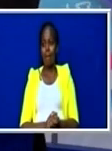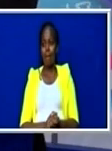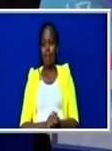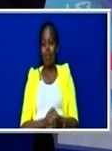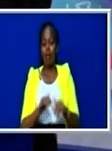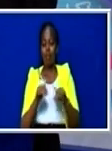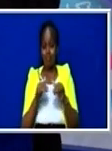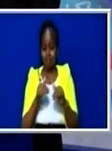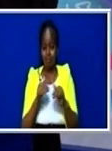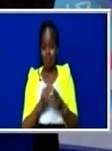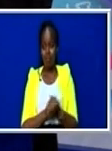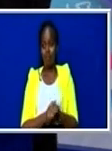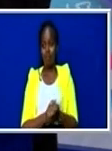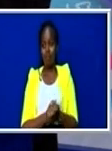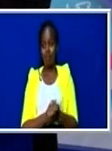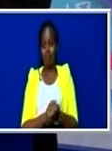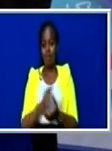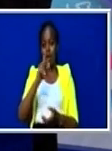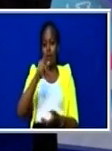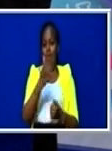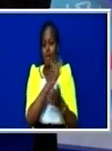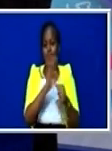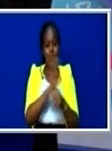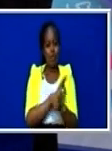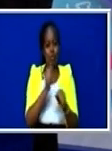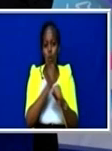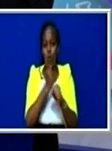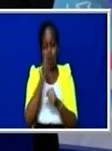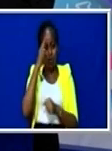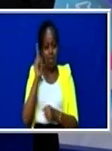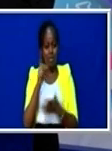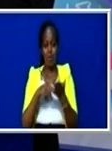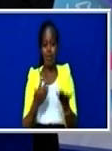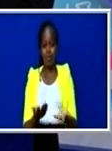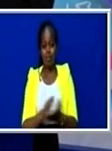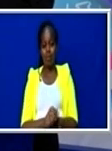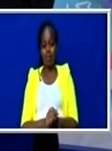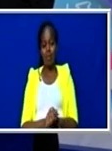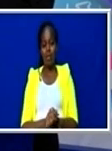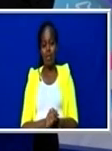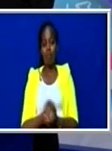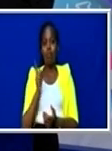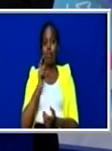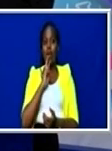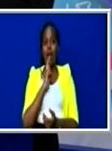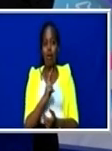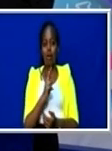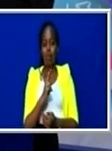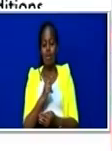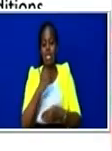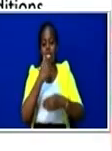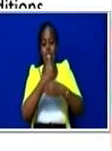we are now. Here we are. So what are the functions of proteins? Number one, that they are